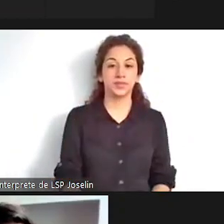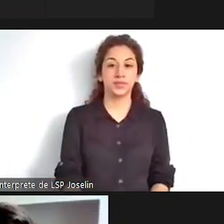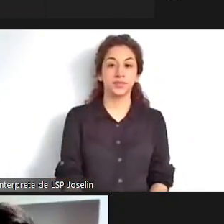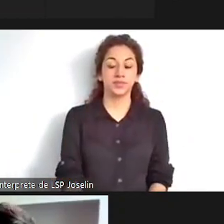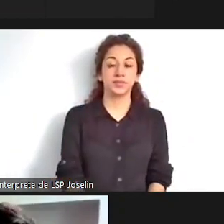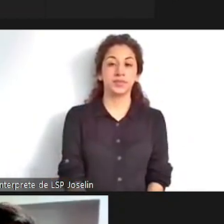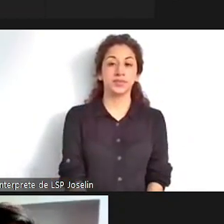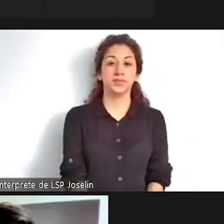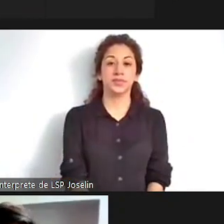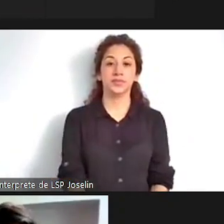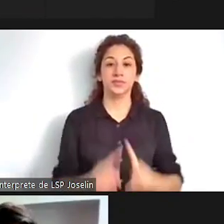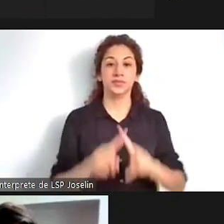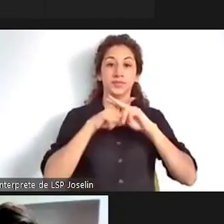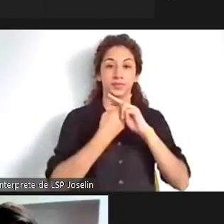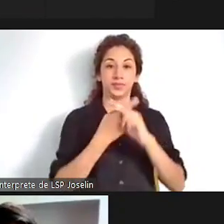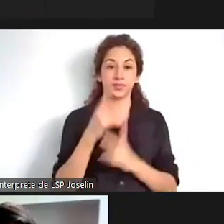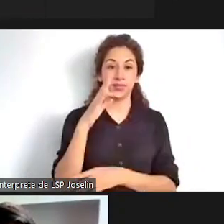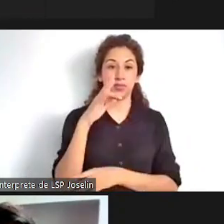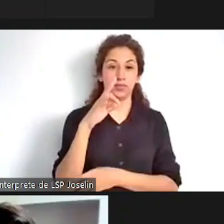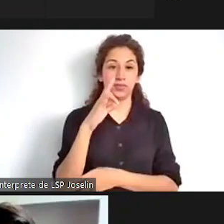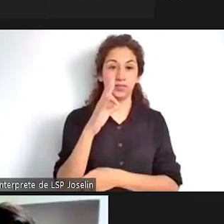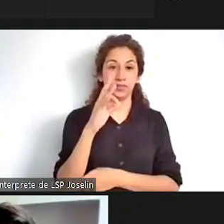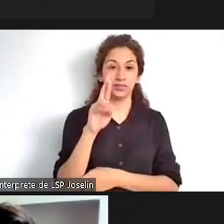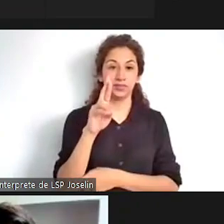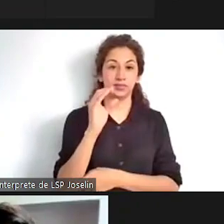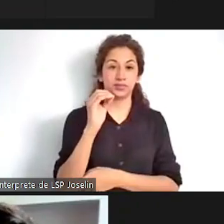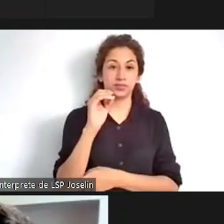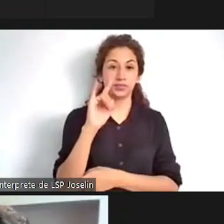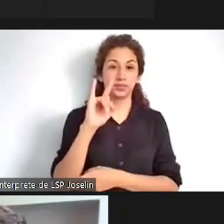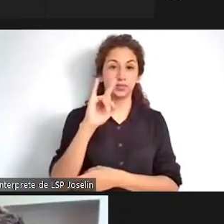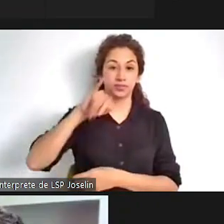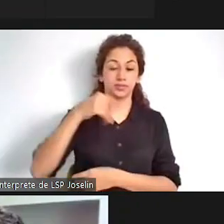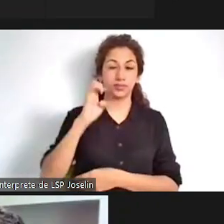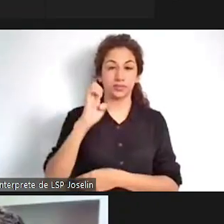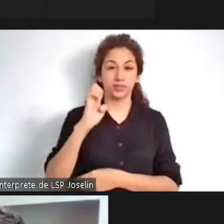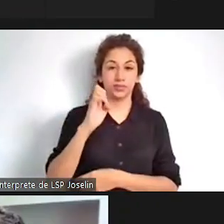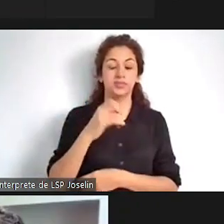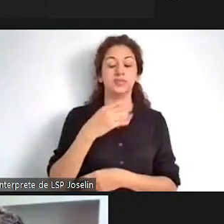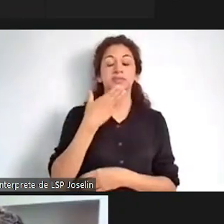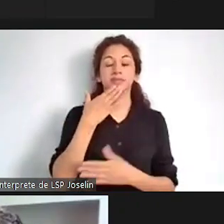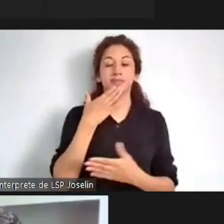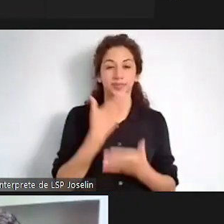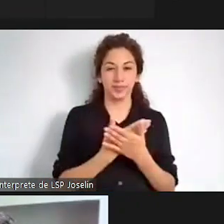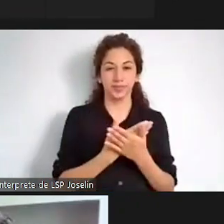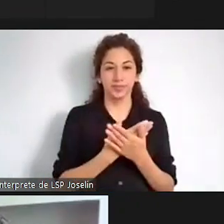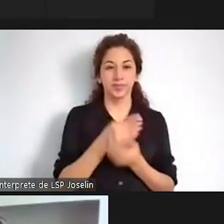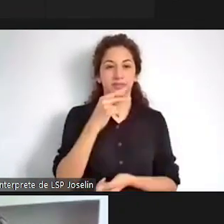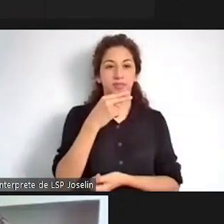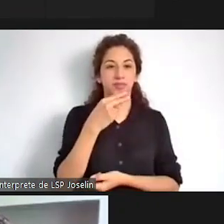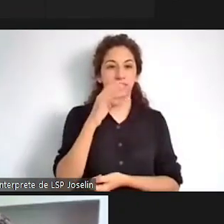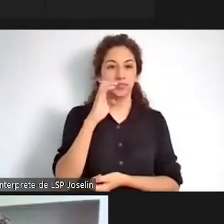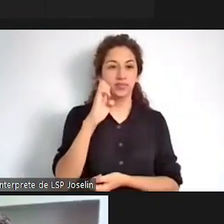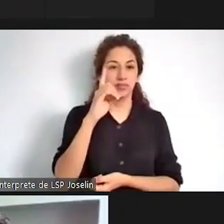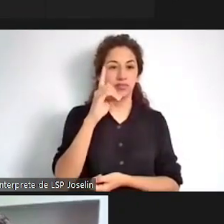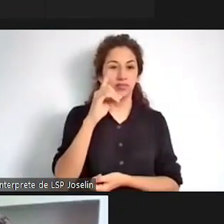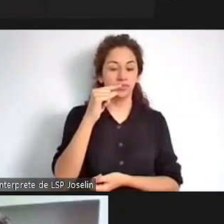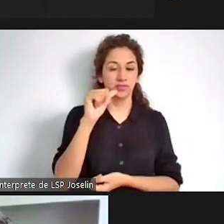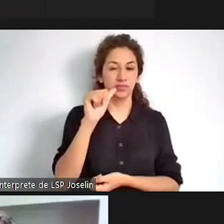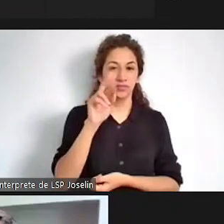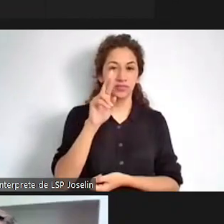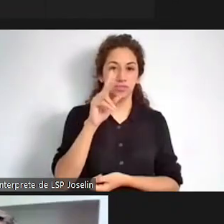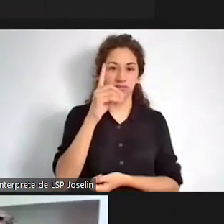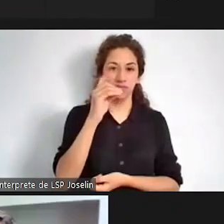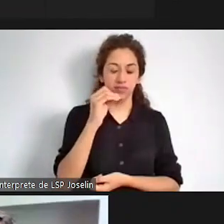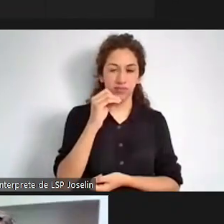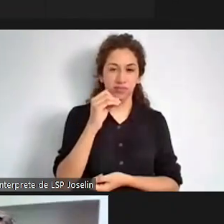much let's uh start with frauke thank you great question and also thank